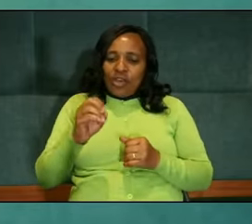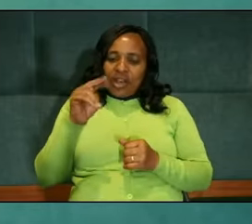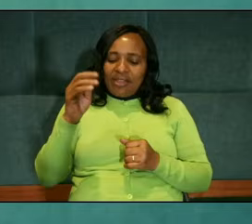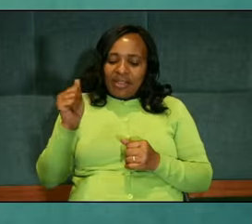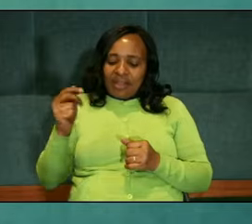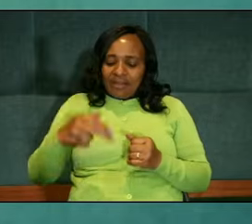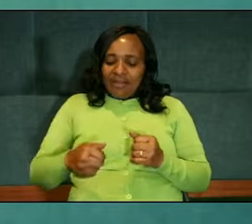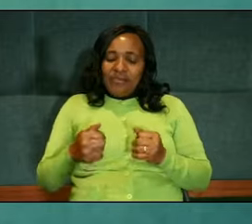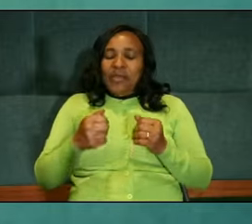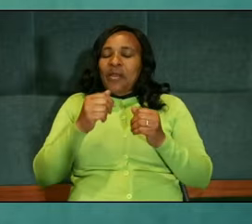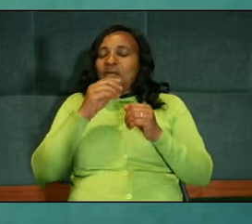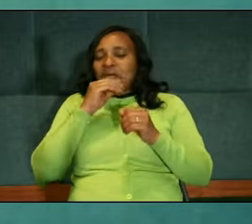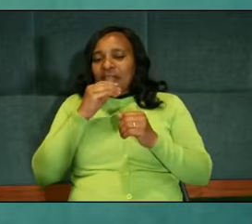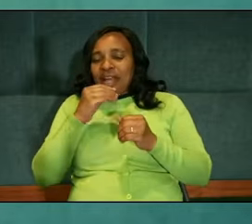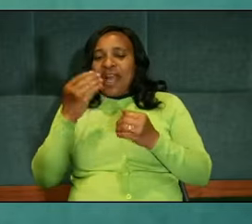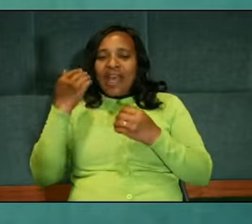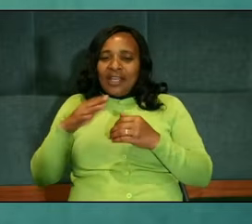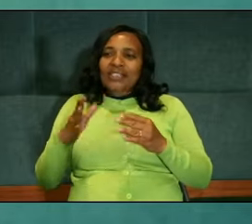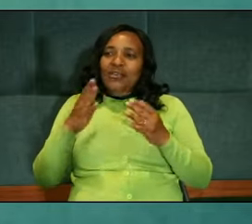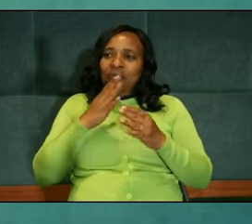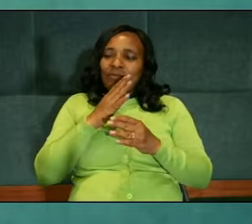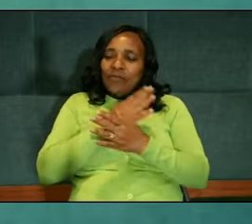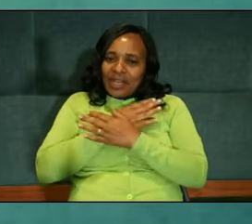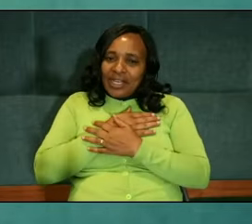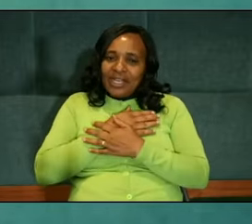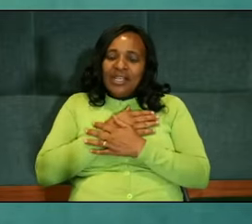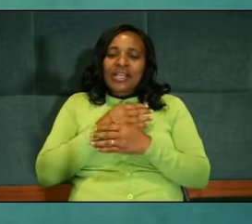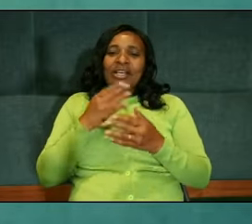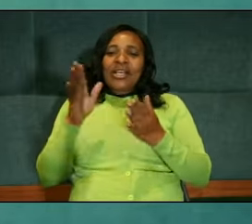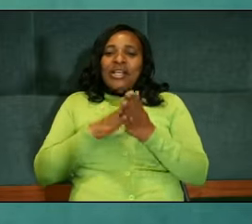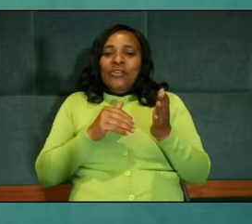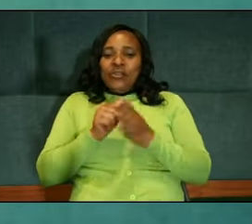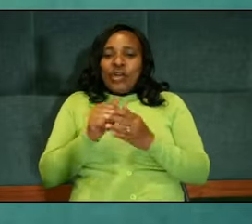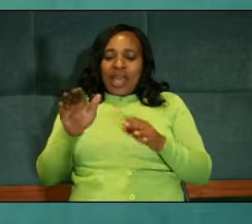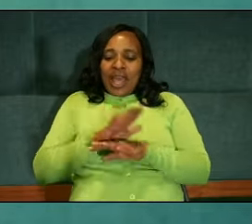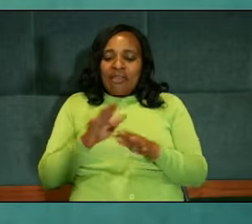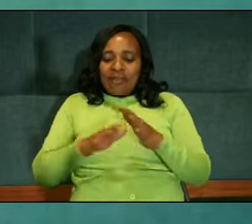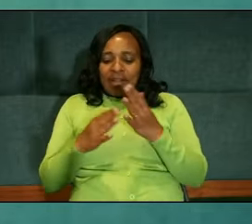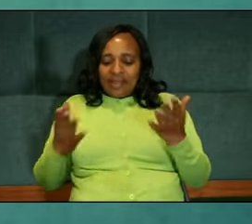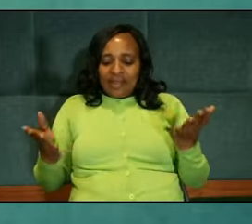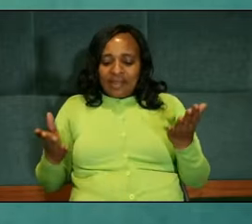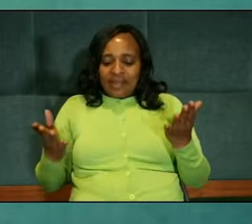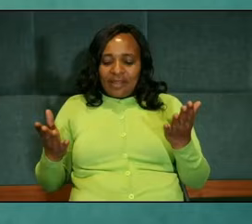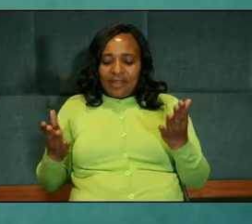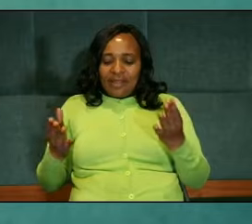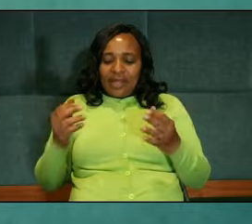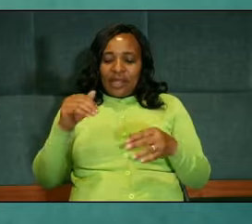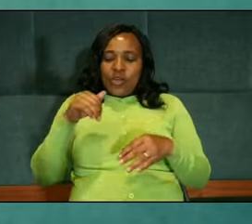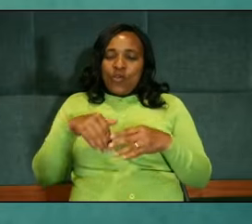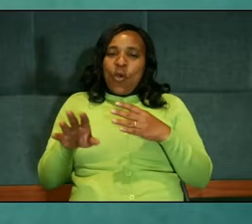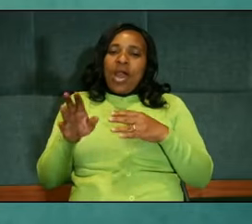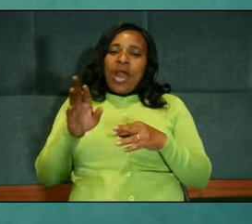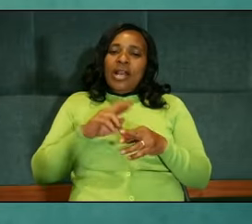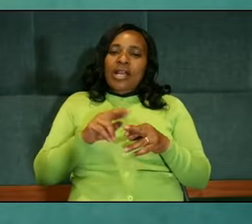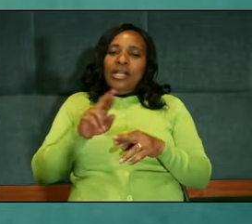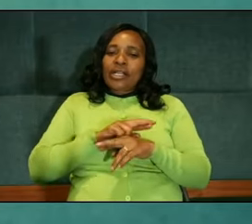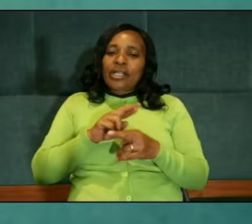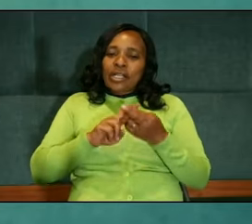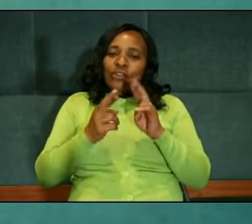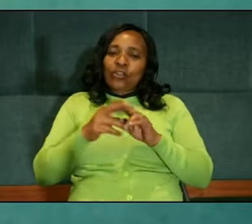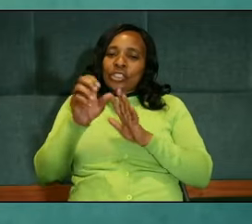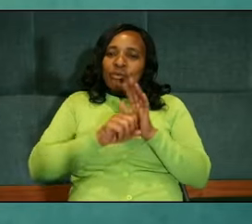friend. That could destroy everything you have with your father. It could destroy a relationship with your father.